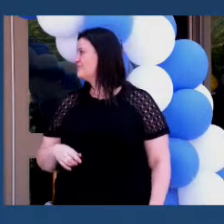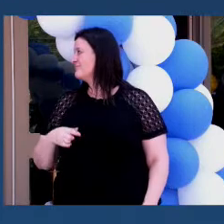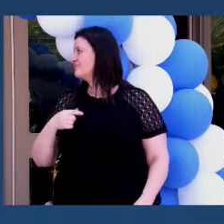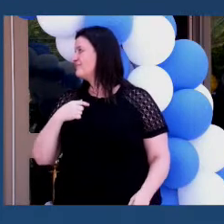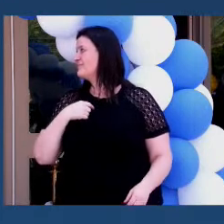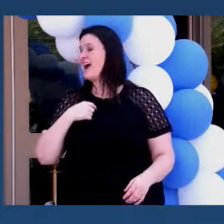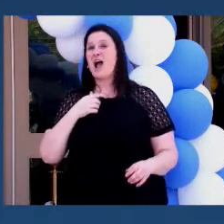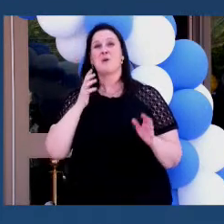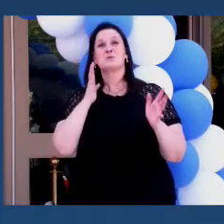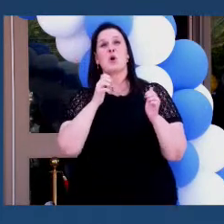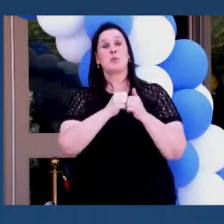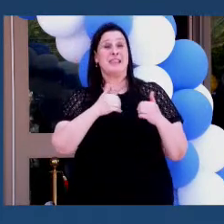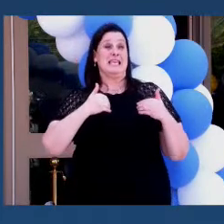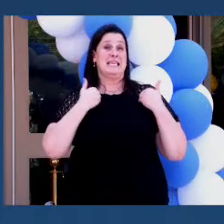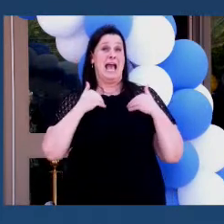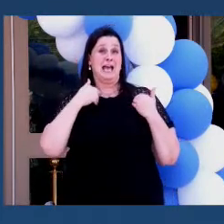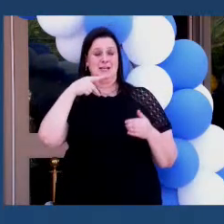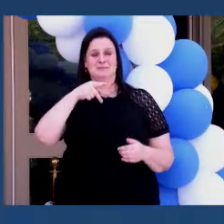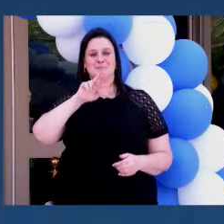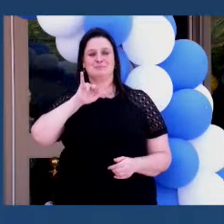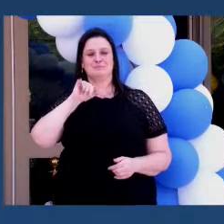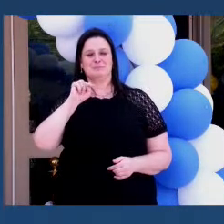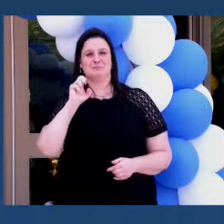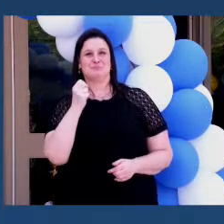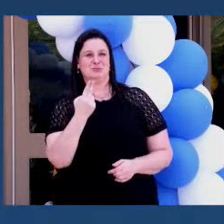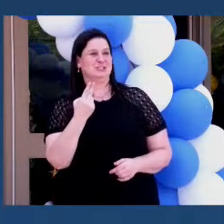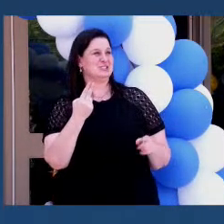to little Pritchett. That's a joke.